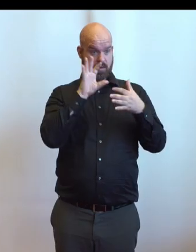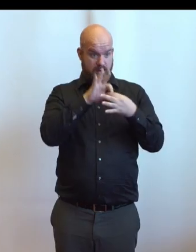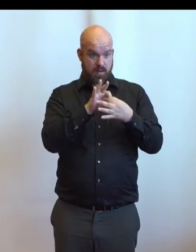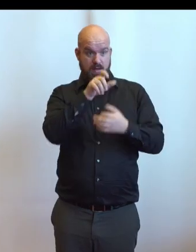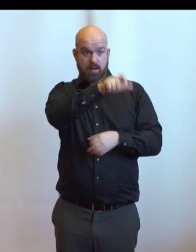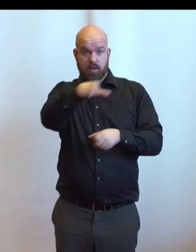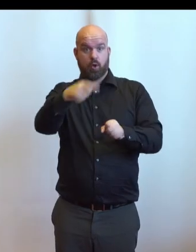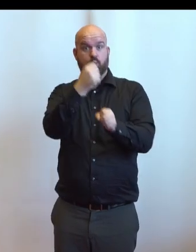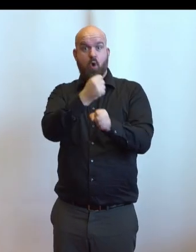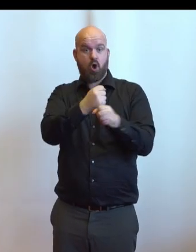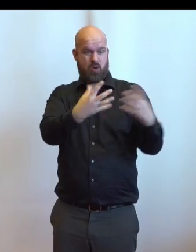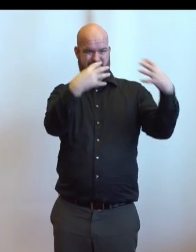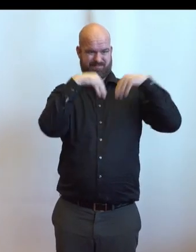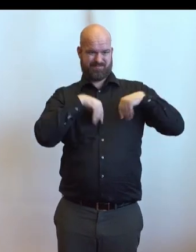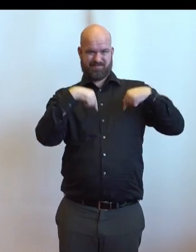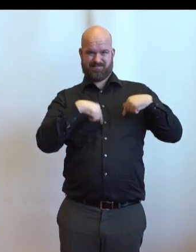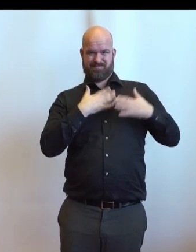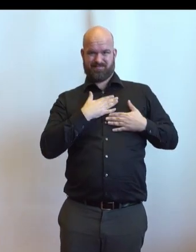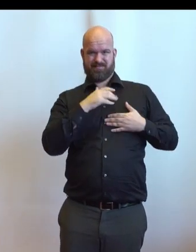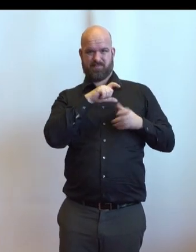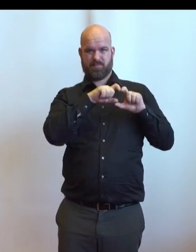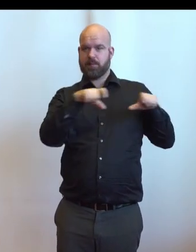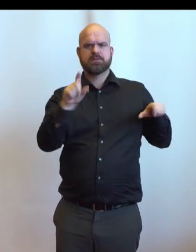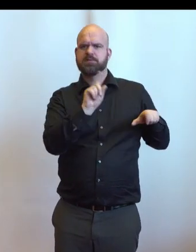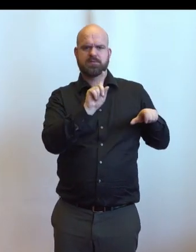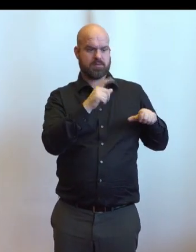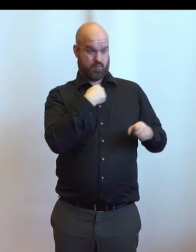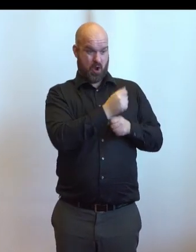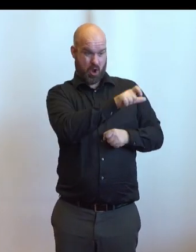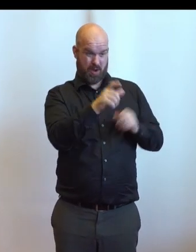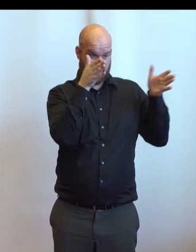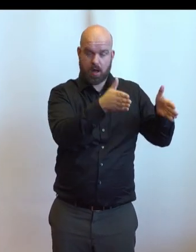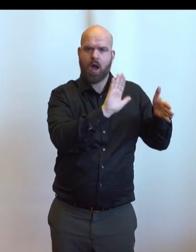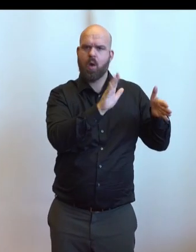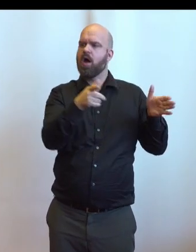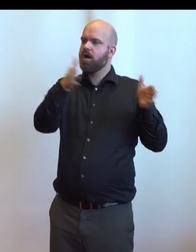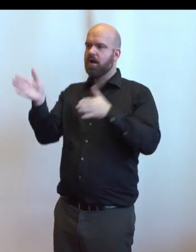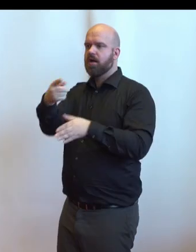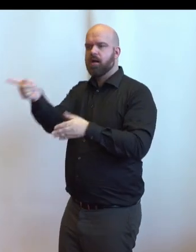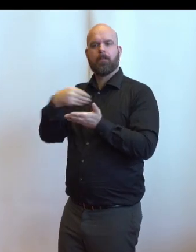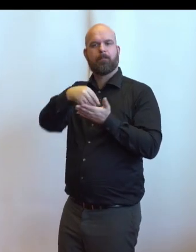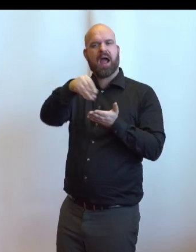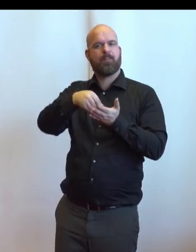nowadays, we are at a crossroads. There are, in addition to the billion of people with disabilities